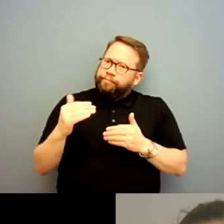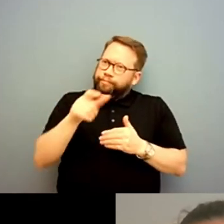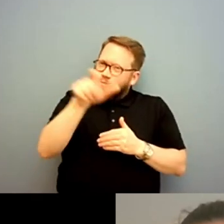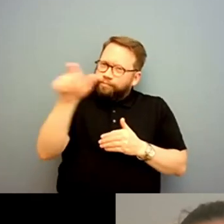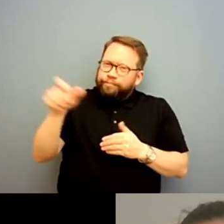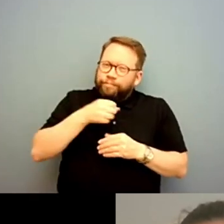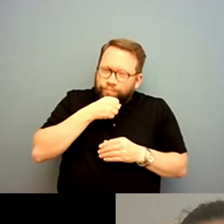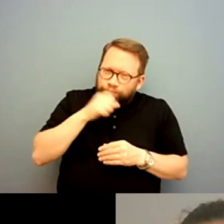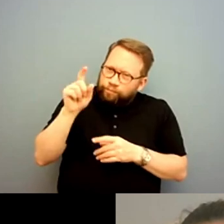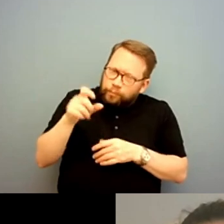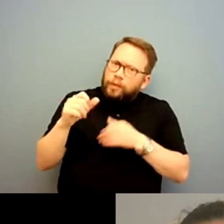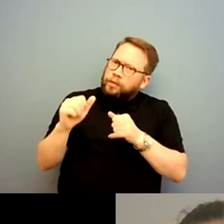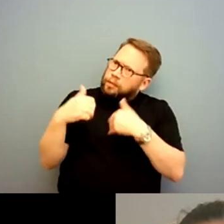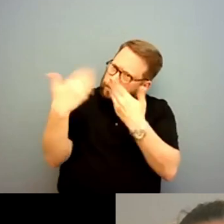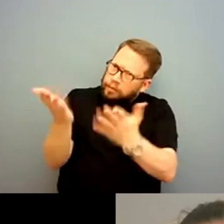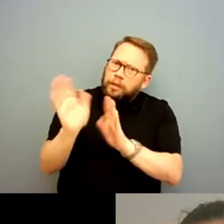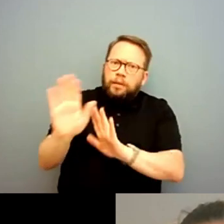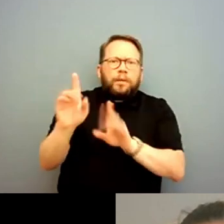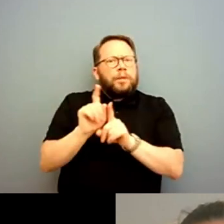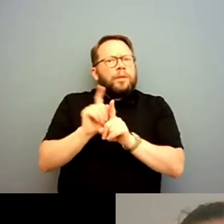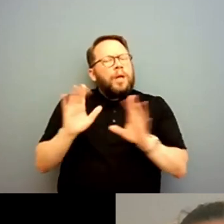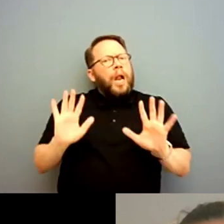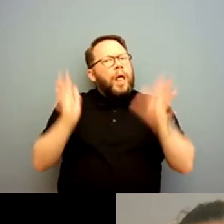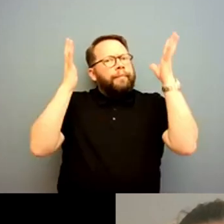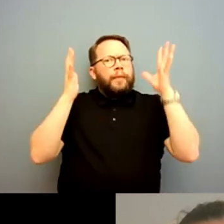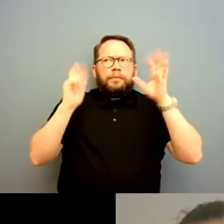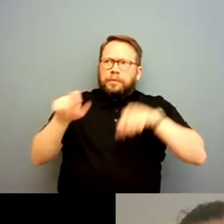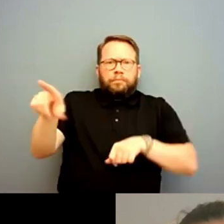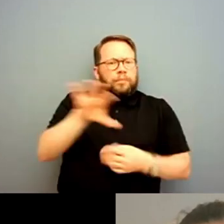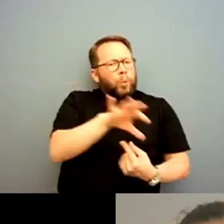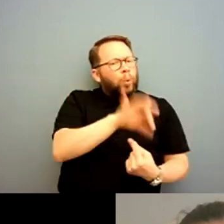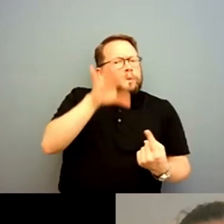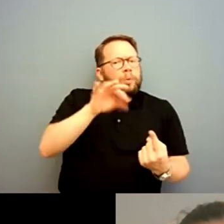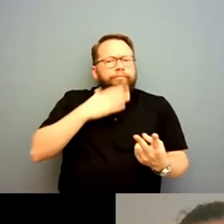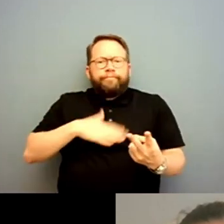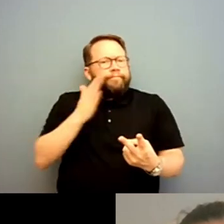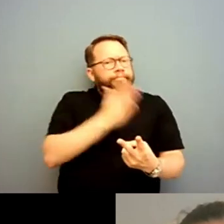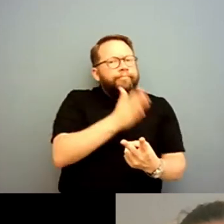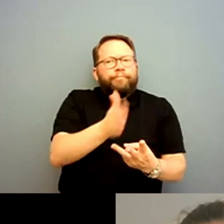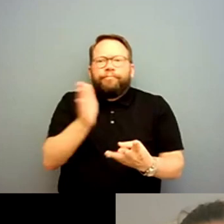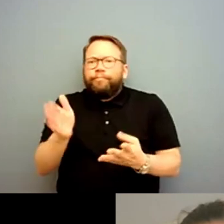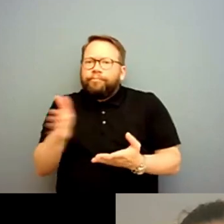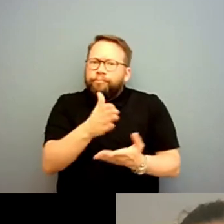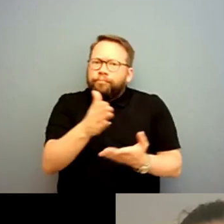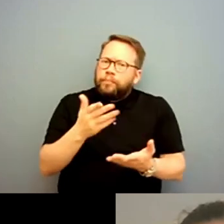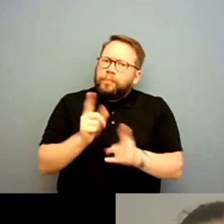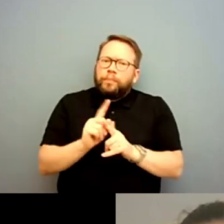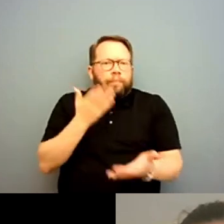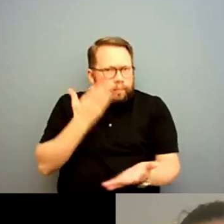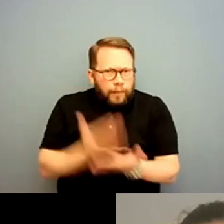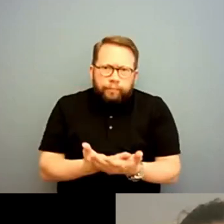directly. I think if you want evidence of that, look at the changes happening in the last